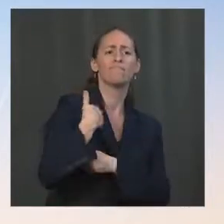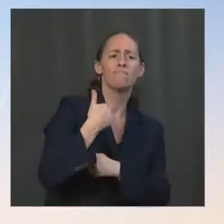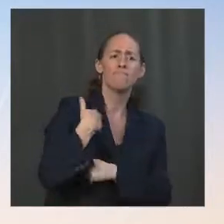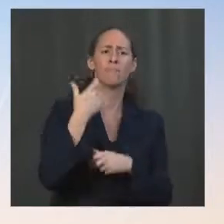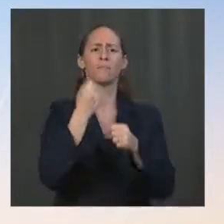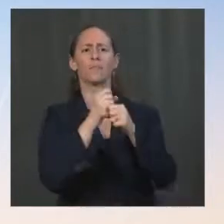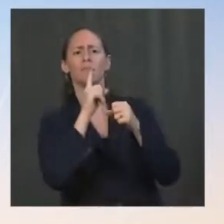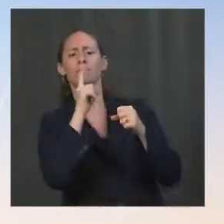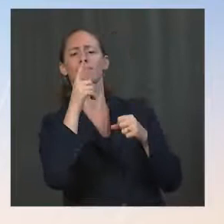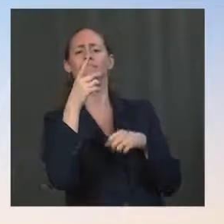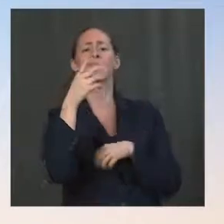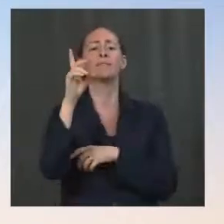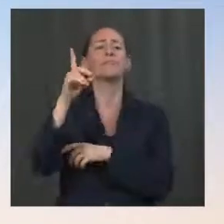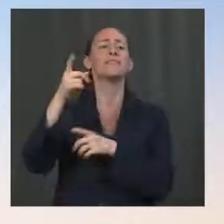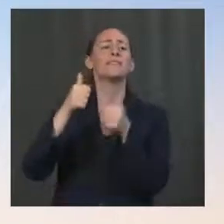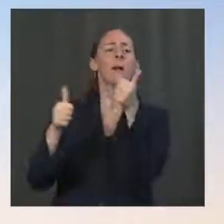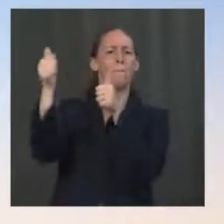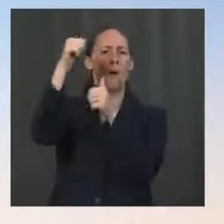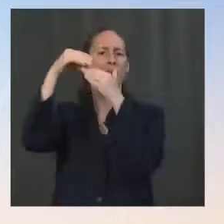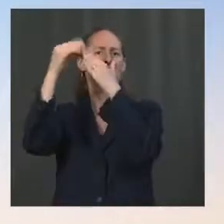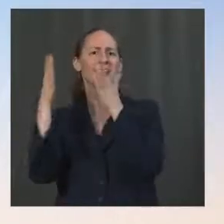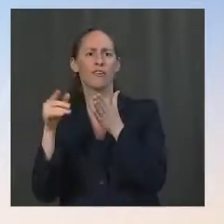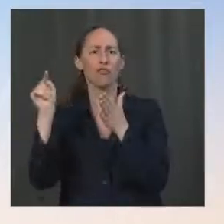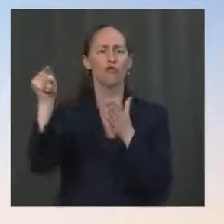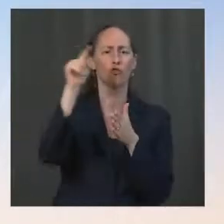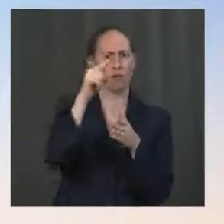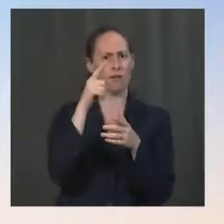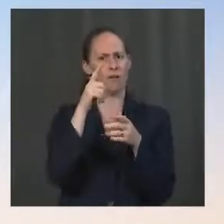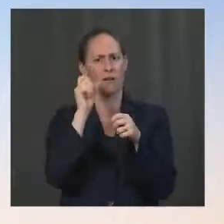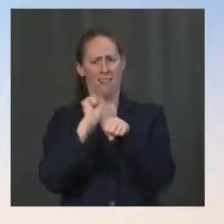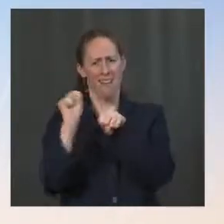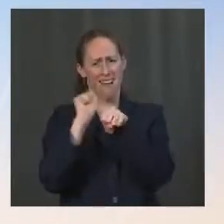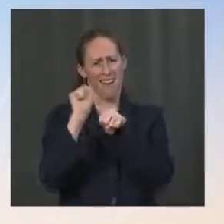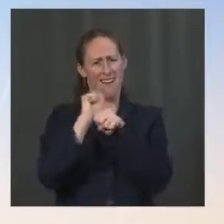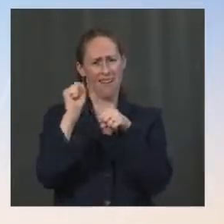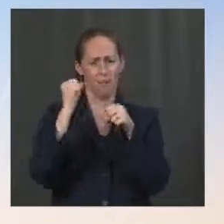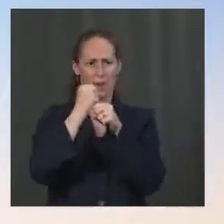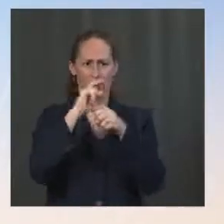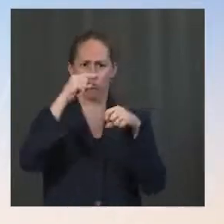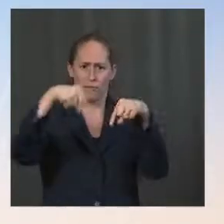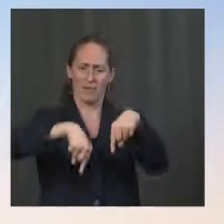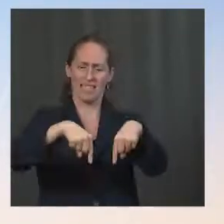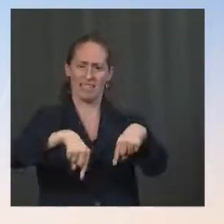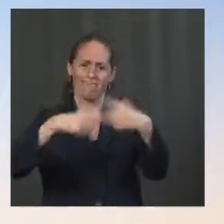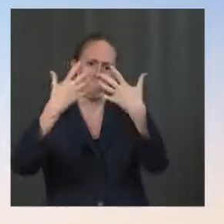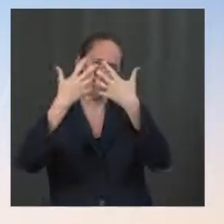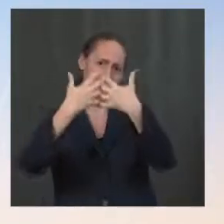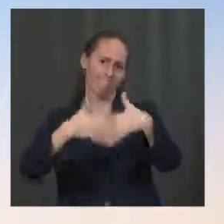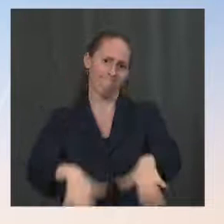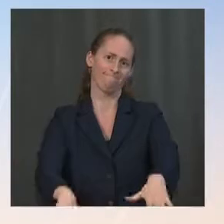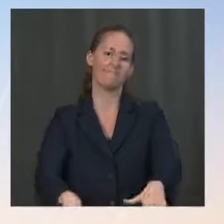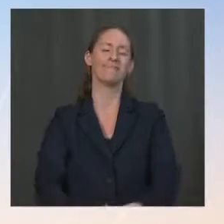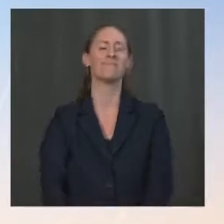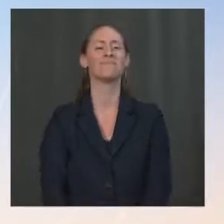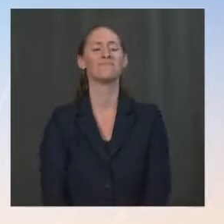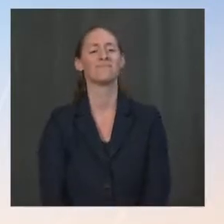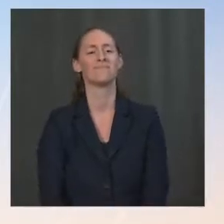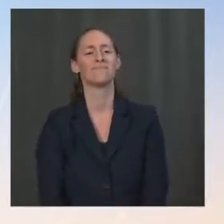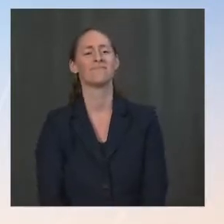professionals, and many others are in implementing this effort. Finally, this afternoon, the President and FEMA